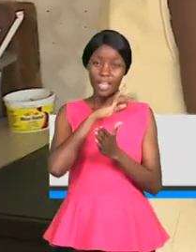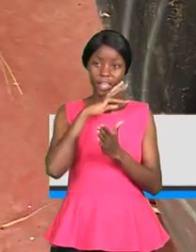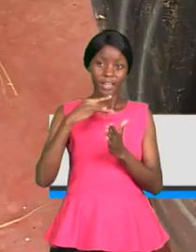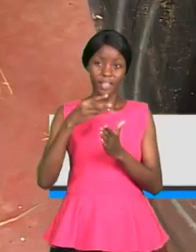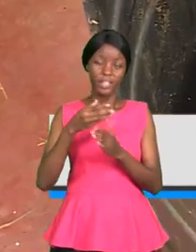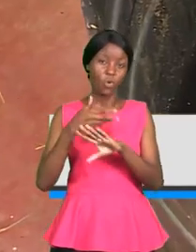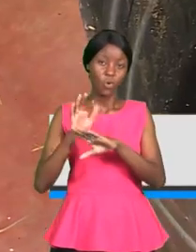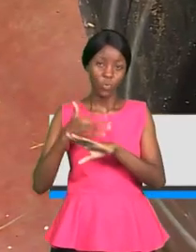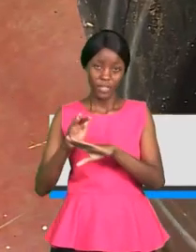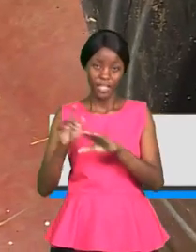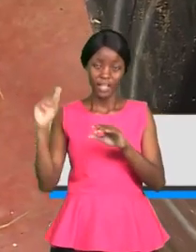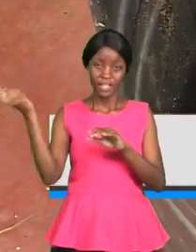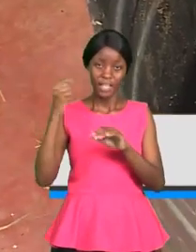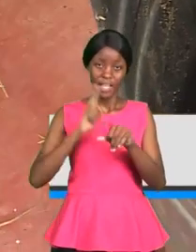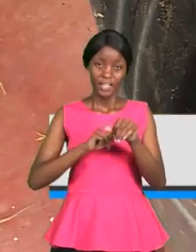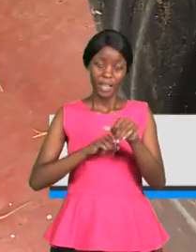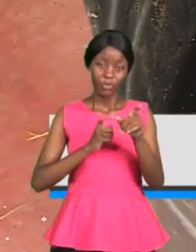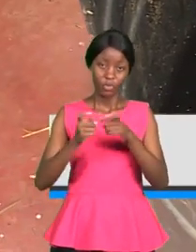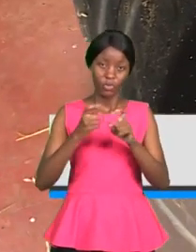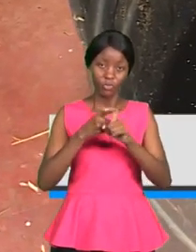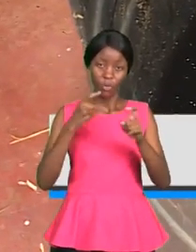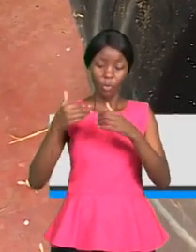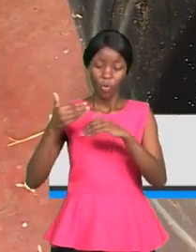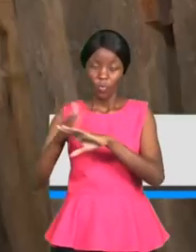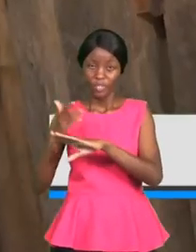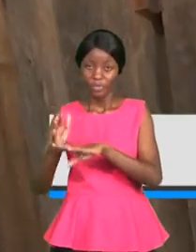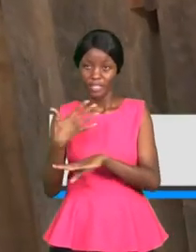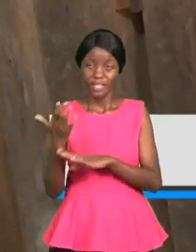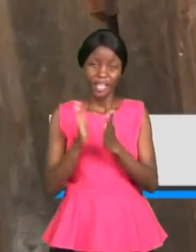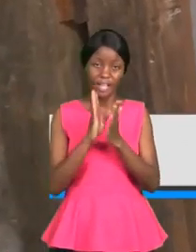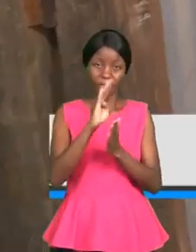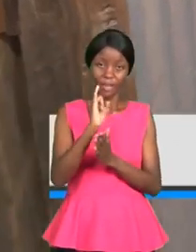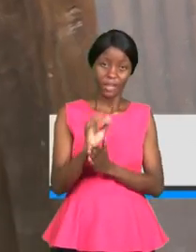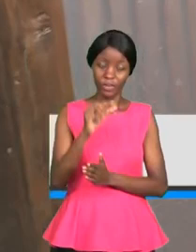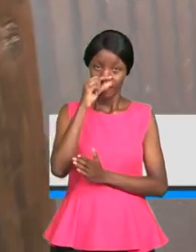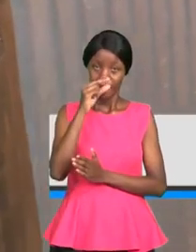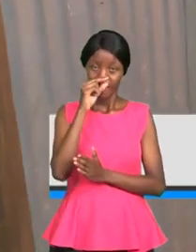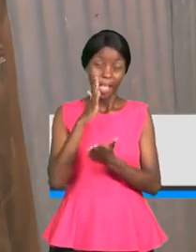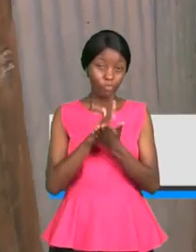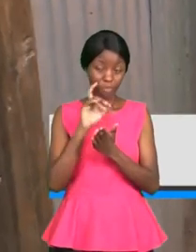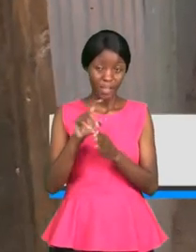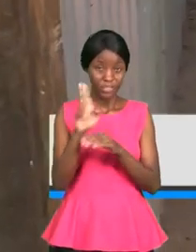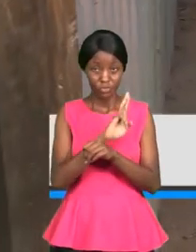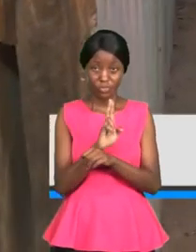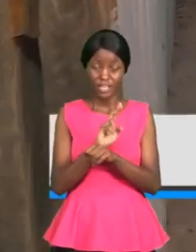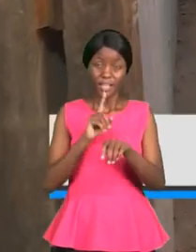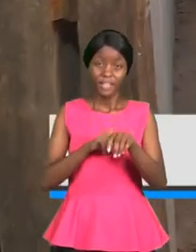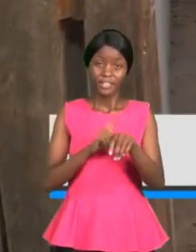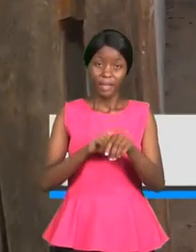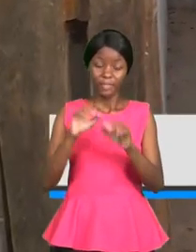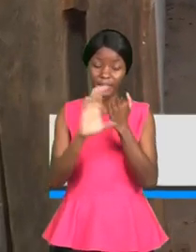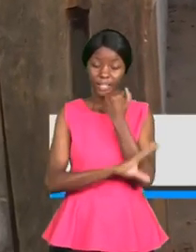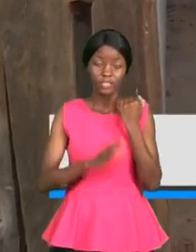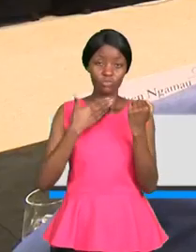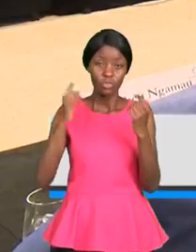Kenya, working on the control of waste material and biogas production becomes inevitable, even as the country strives